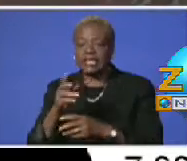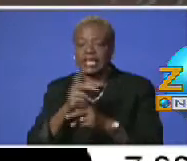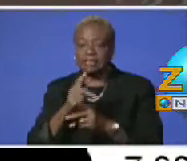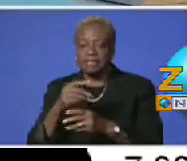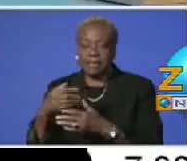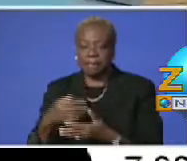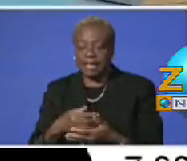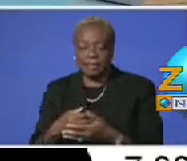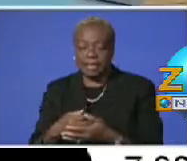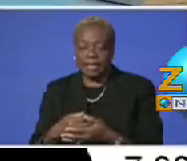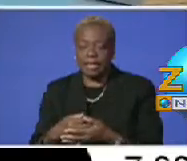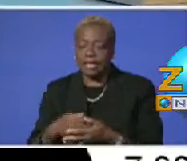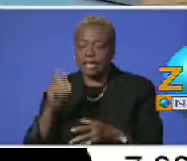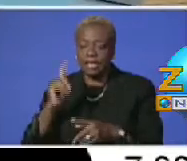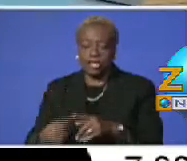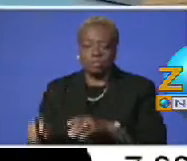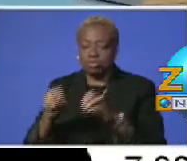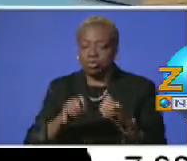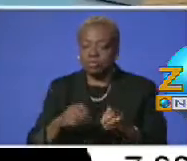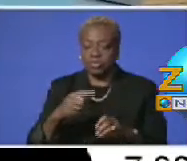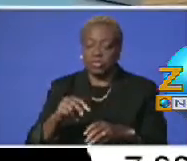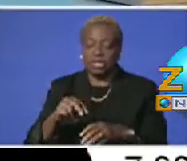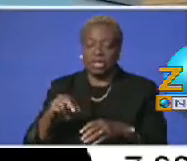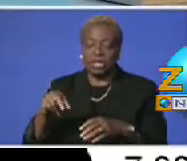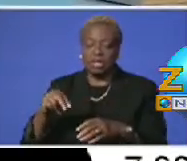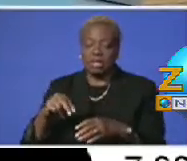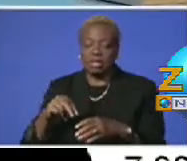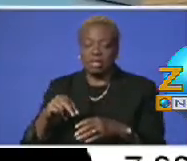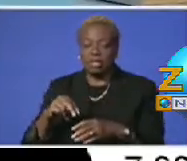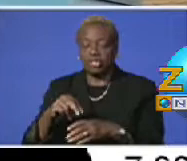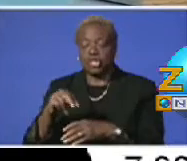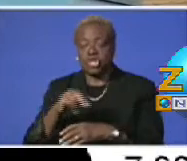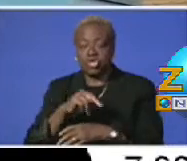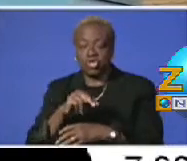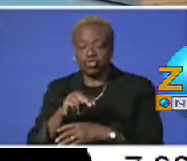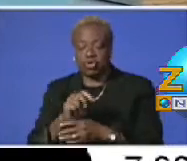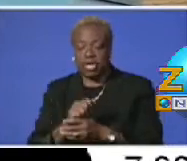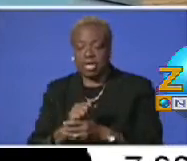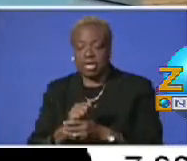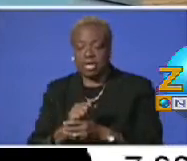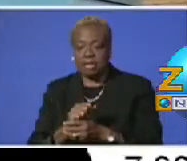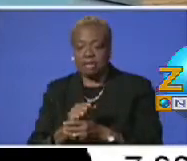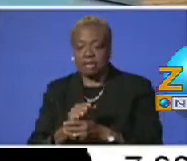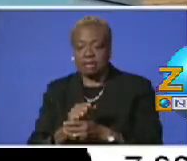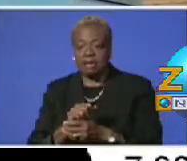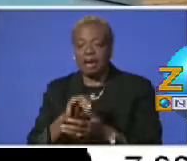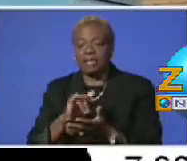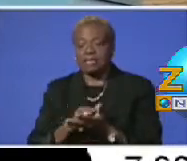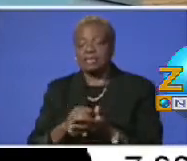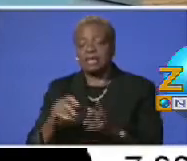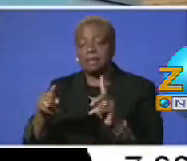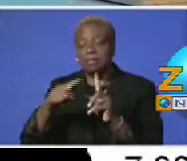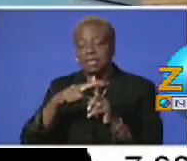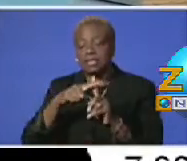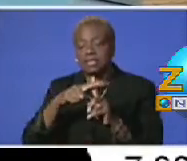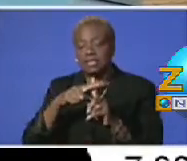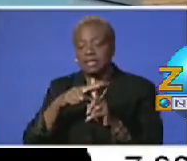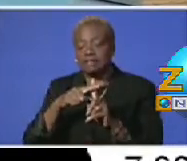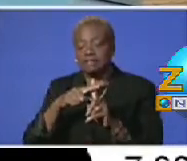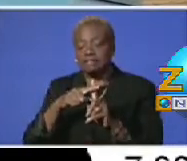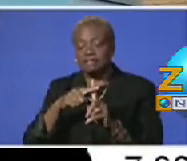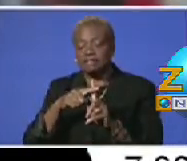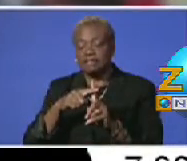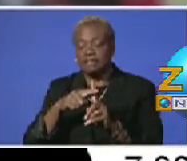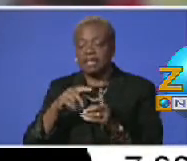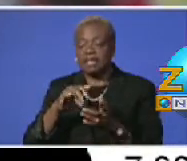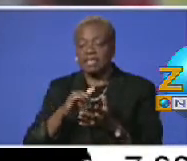So I think that actually improved the mother-child connection. So that was actually a positive that came out of that, the roaming in with the